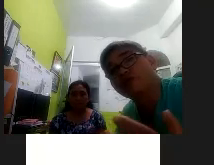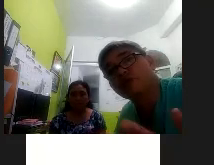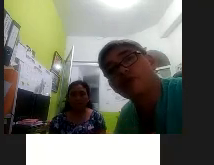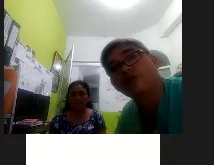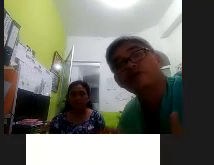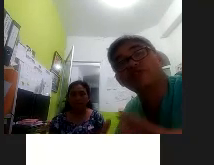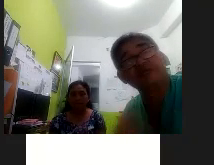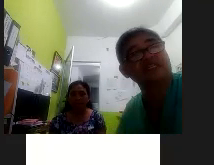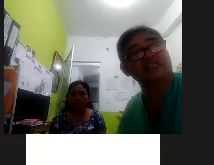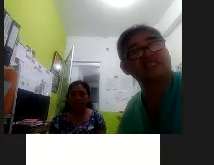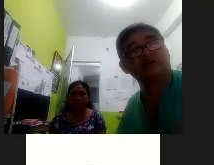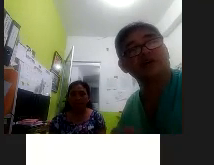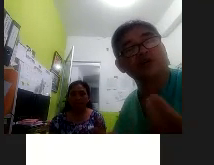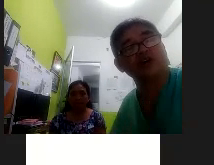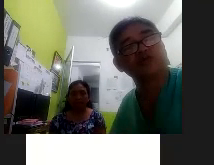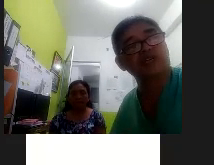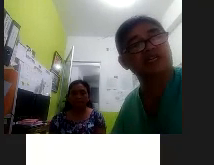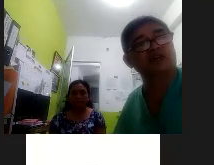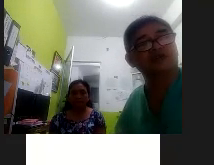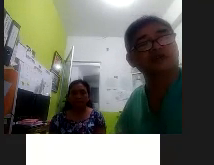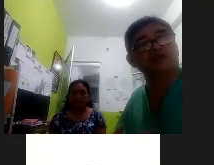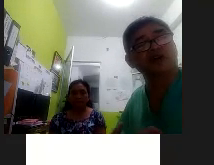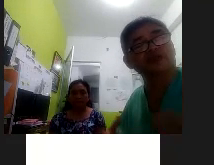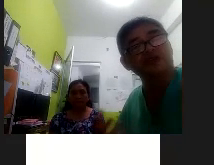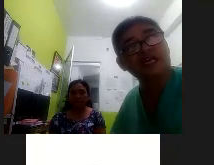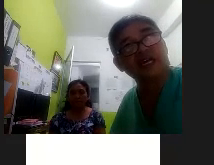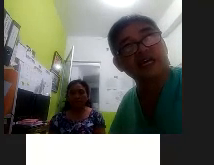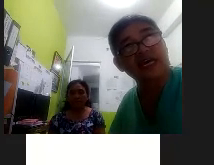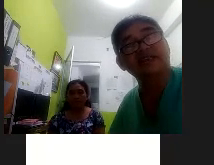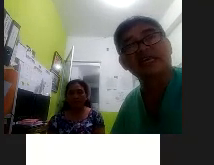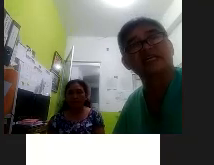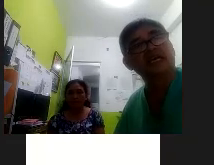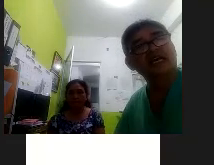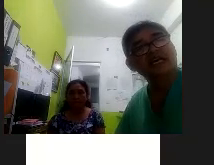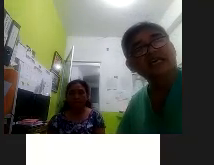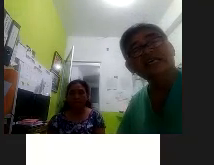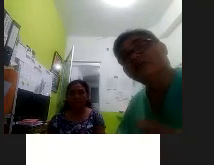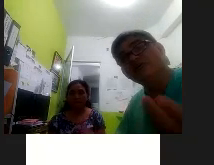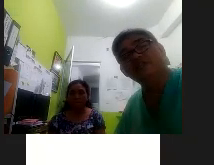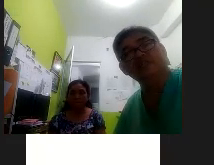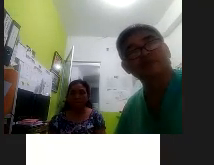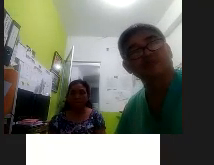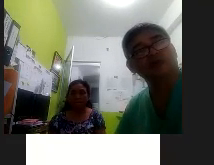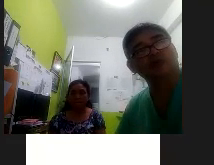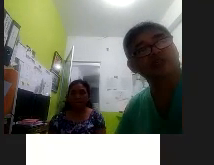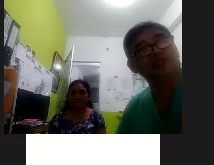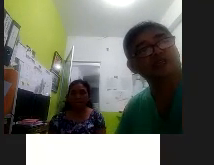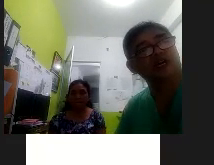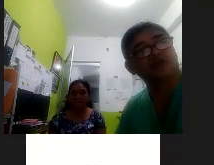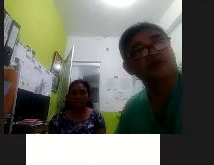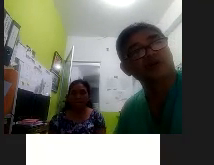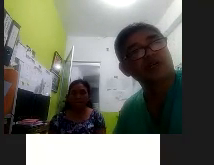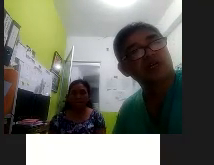our services, our hospital, or healthcare increasing